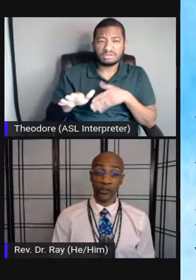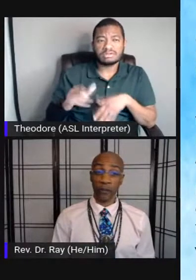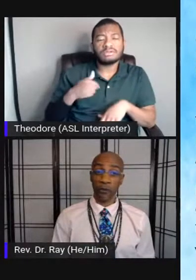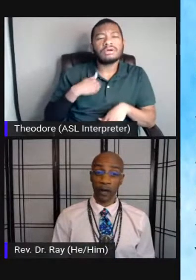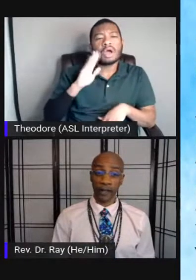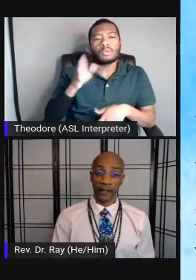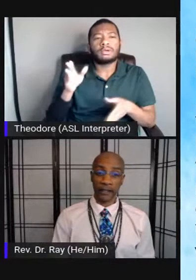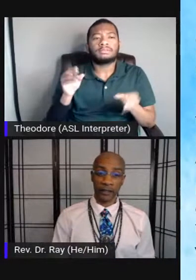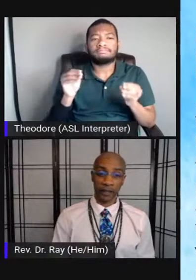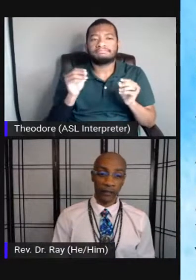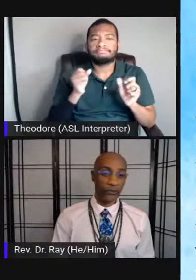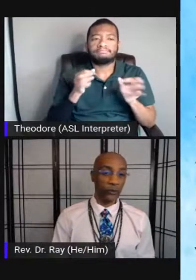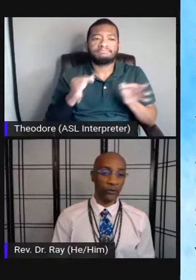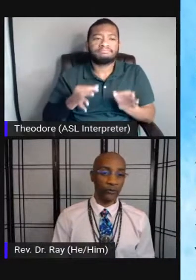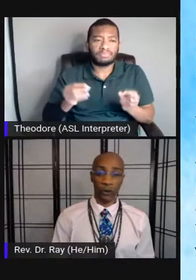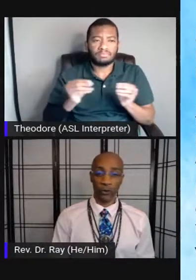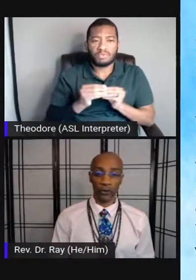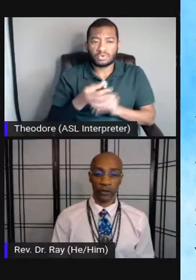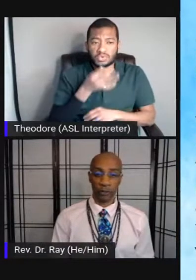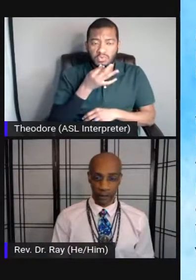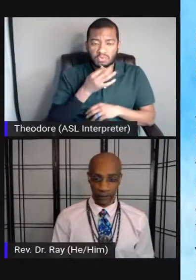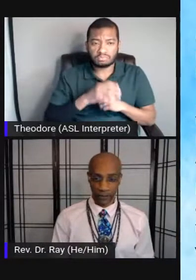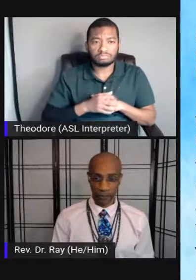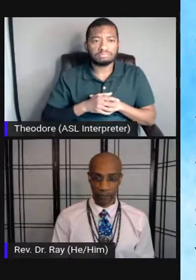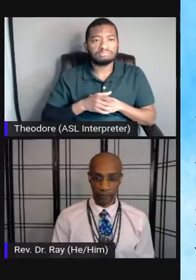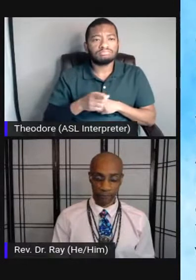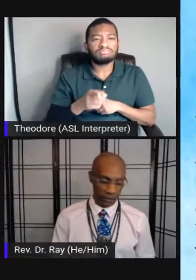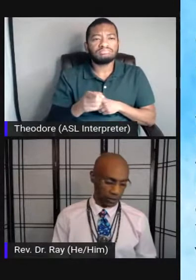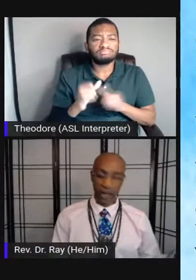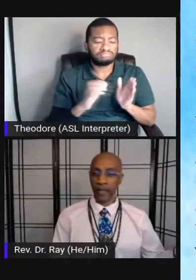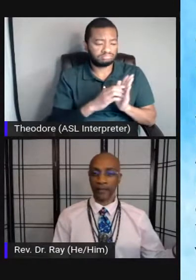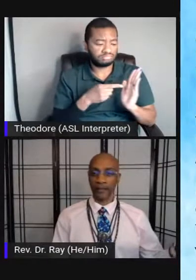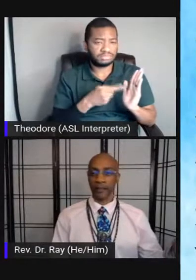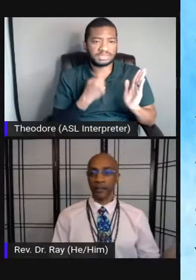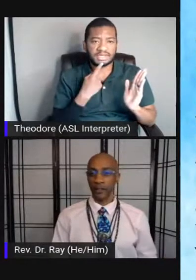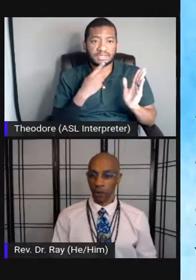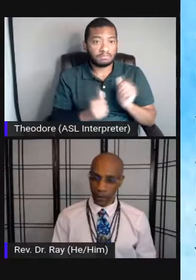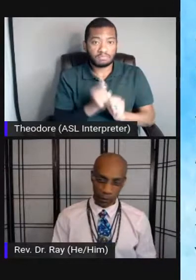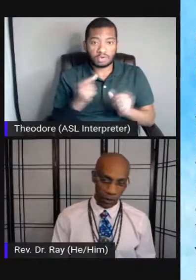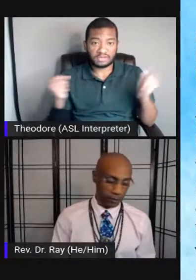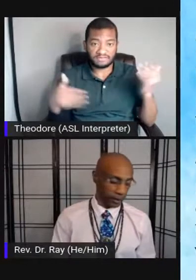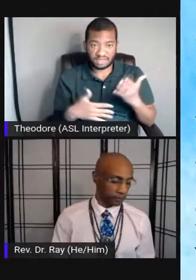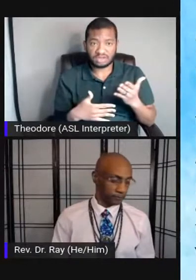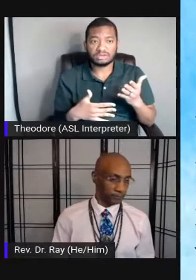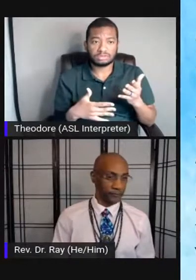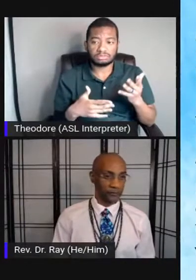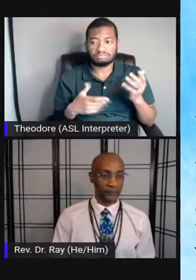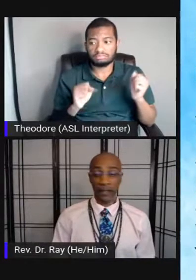are summarized in a few false beliefs, such as nobody wants